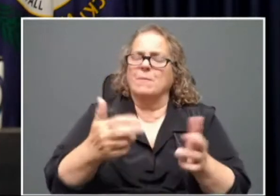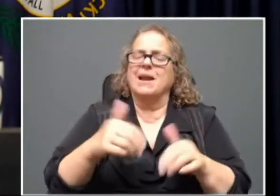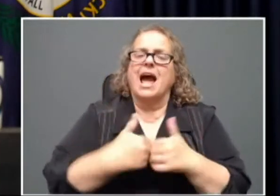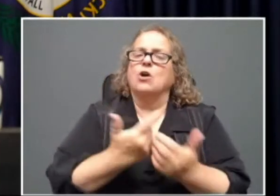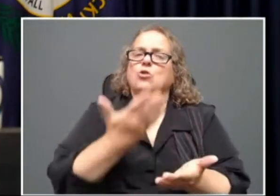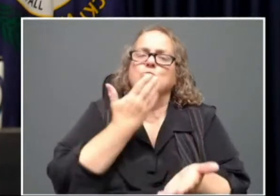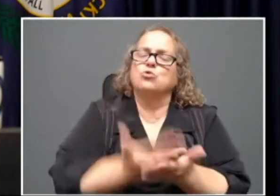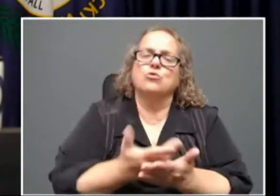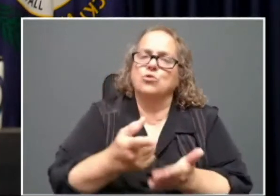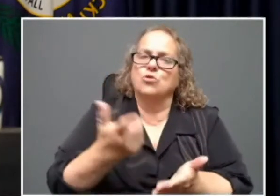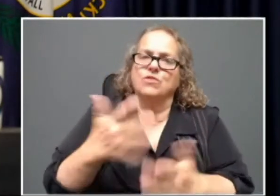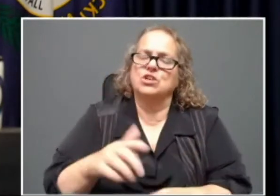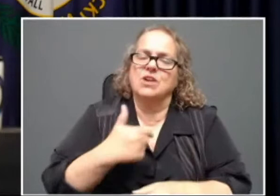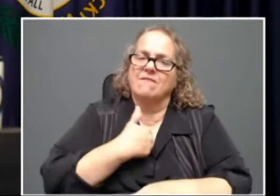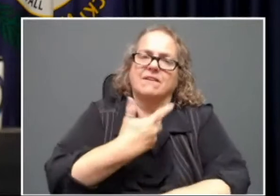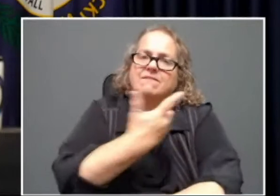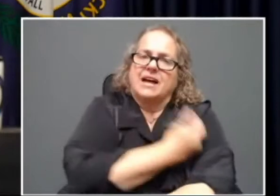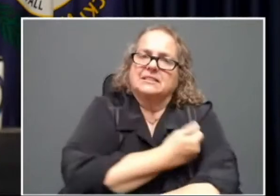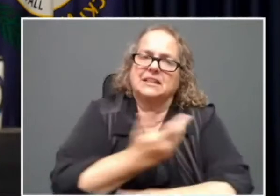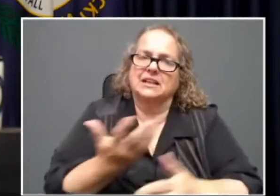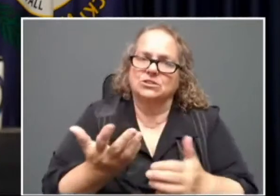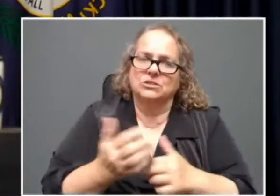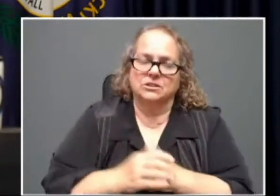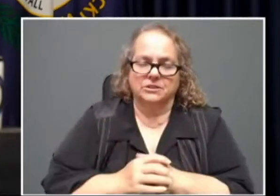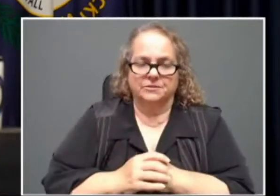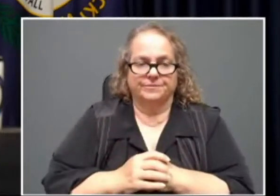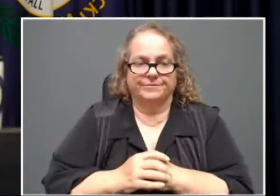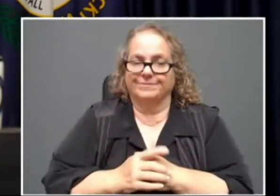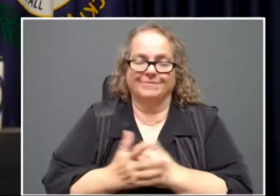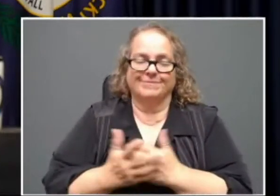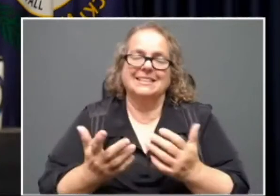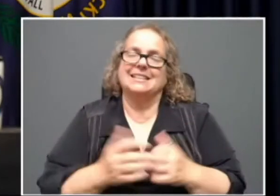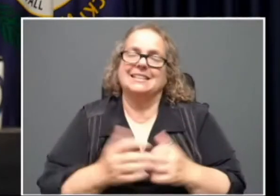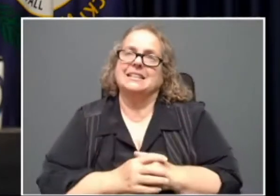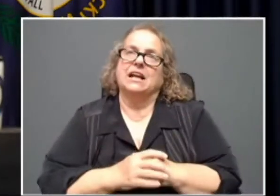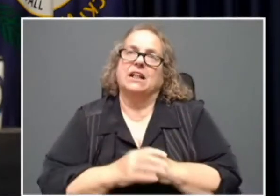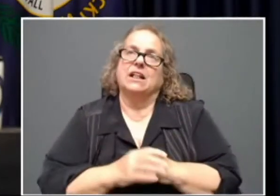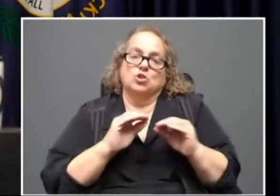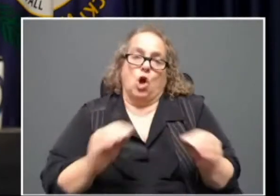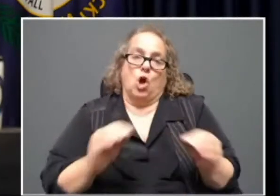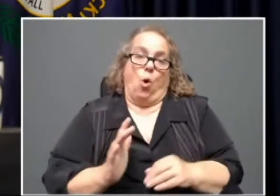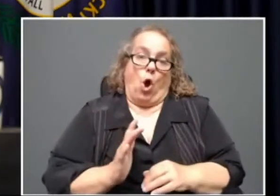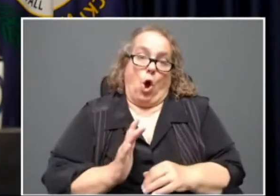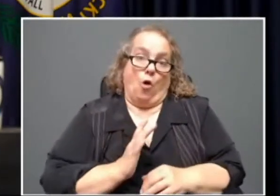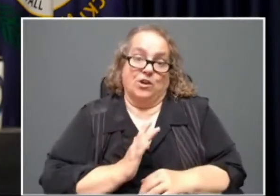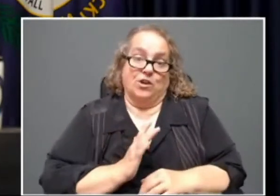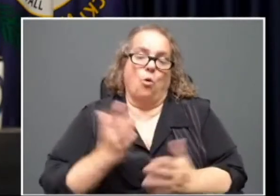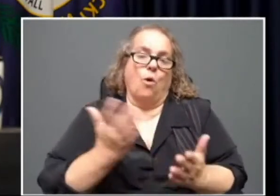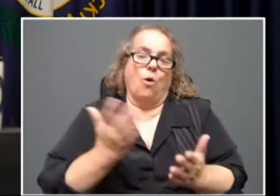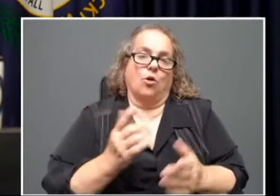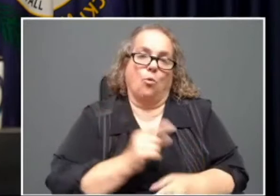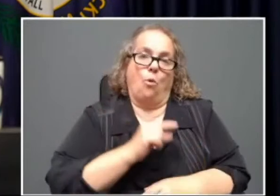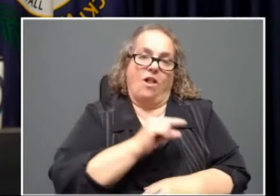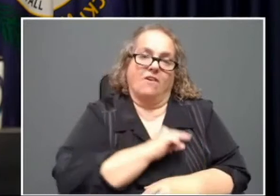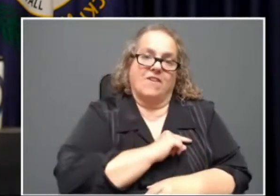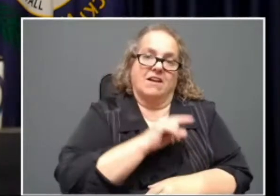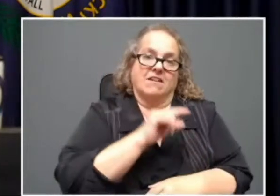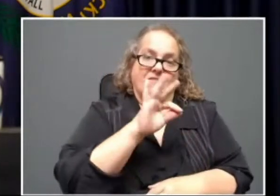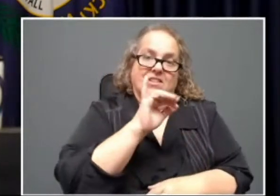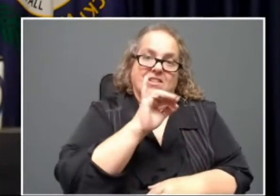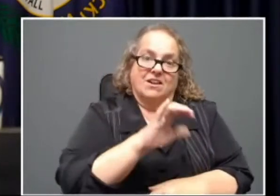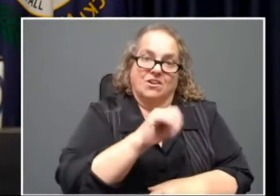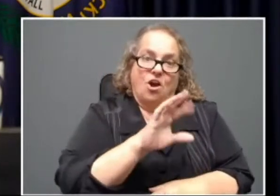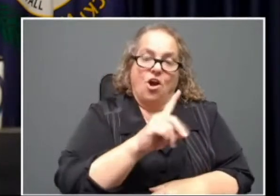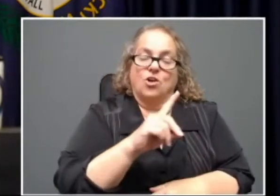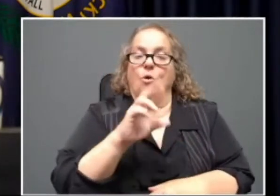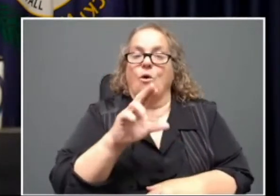vaccination? Well, there's no official what qualifies and doesn't in terms of the state or the country. Certainly